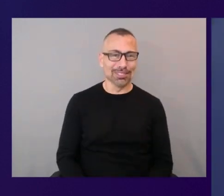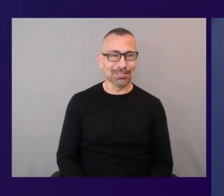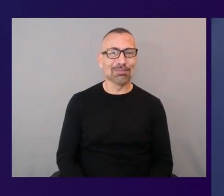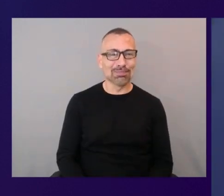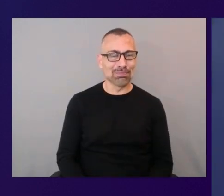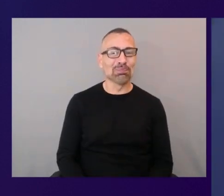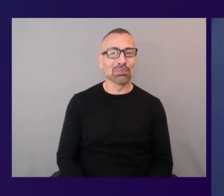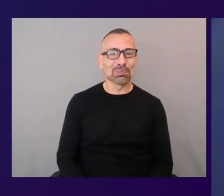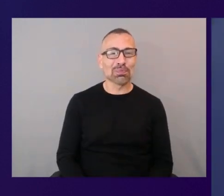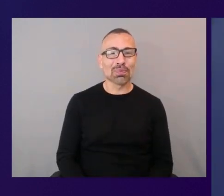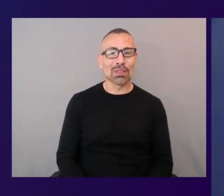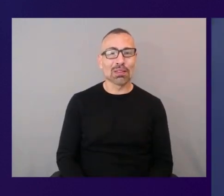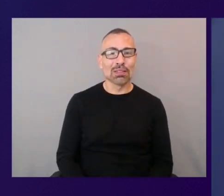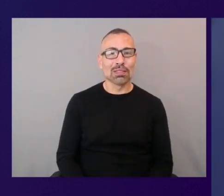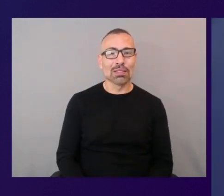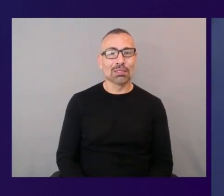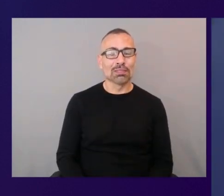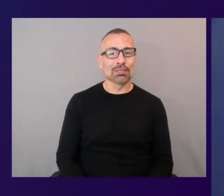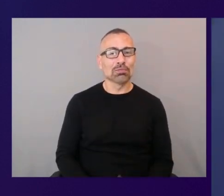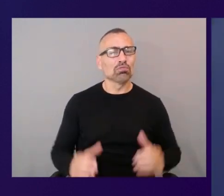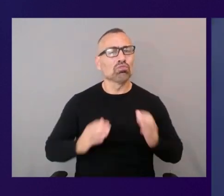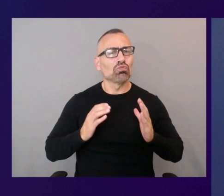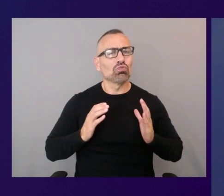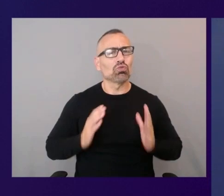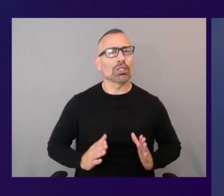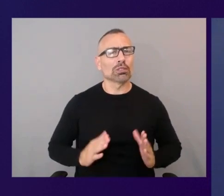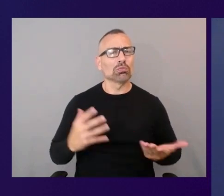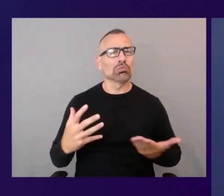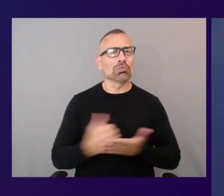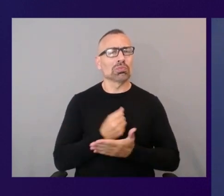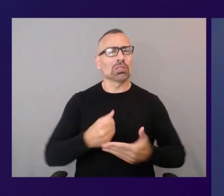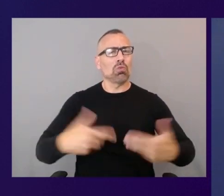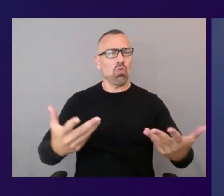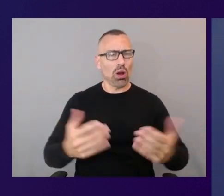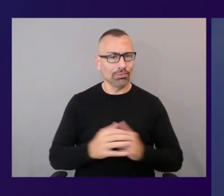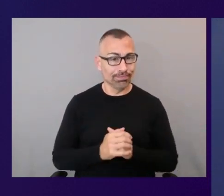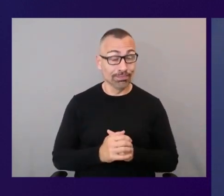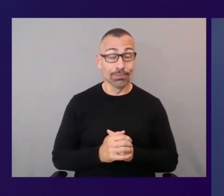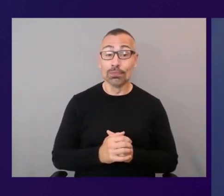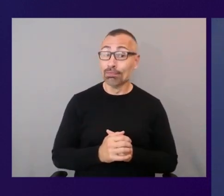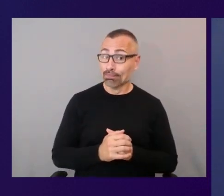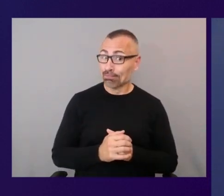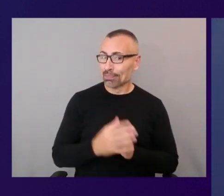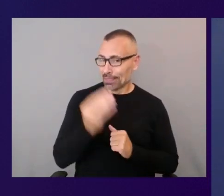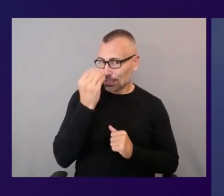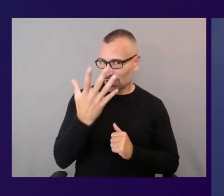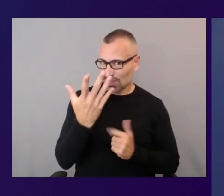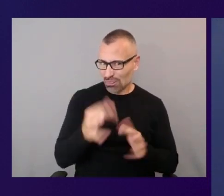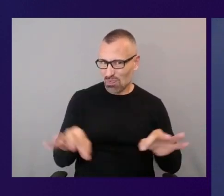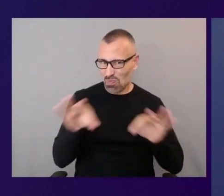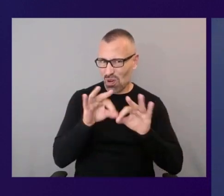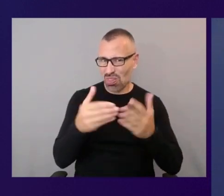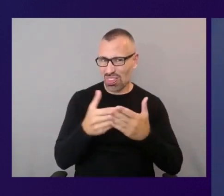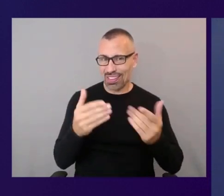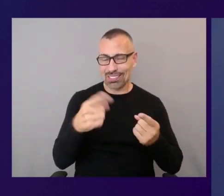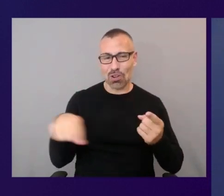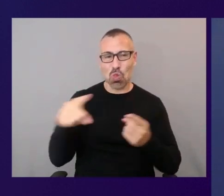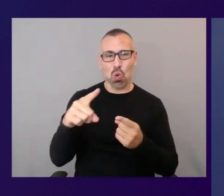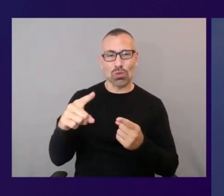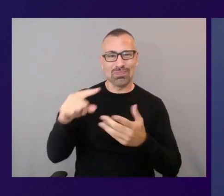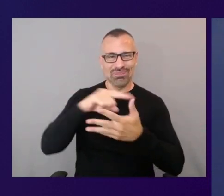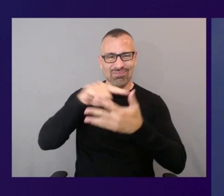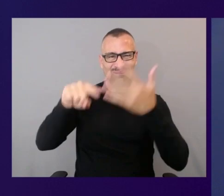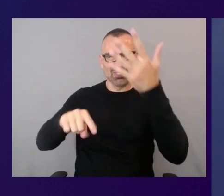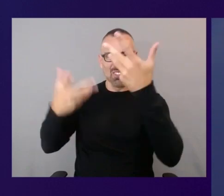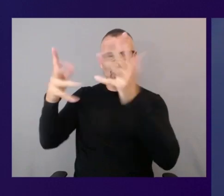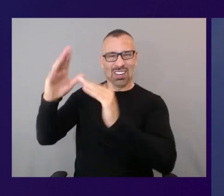So what do all these customers get? You know, the key things for us are the types of things that you would expect to get, not just from end user computing